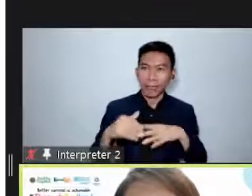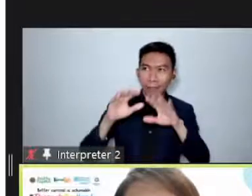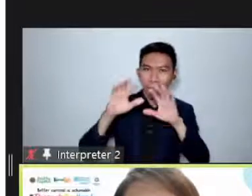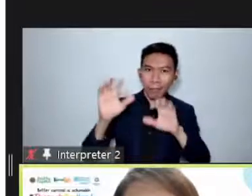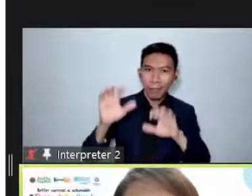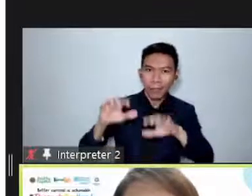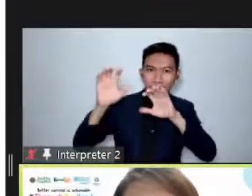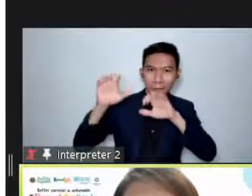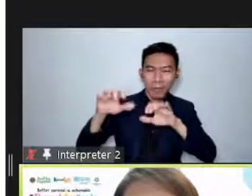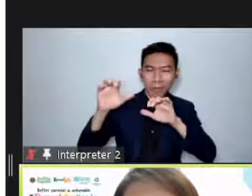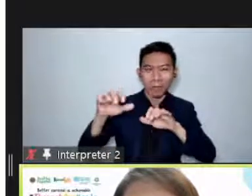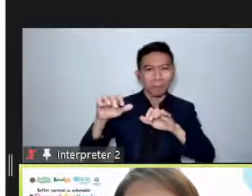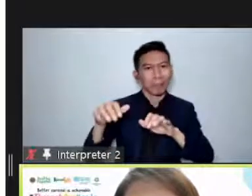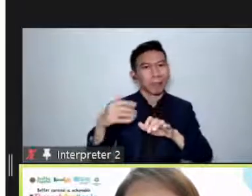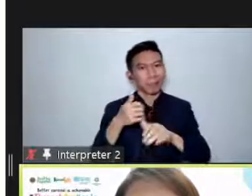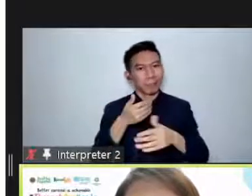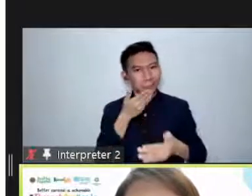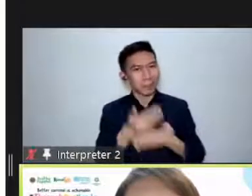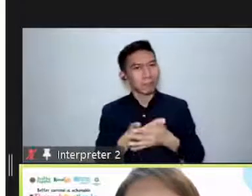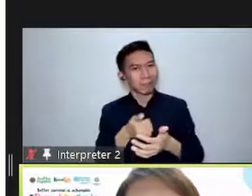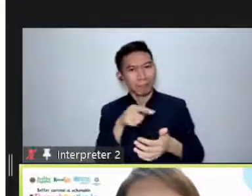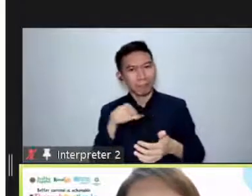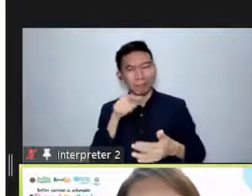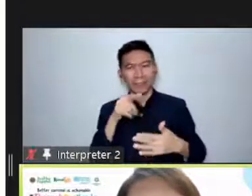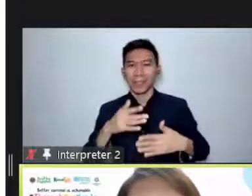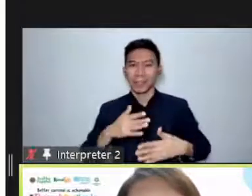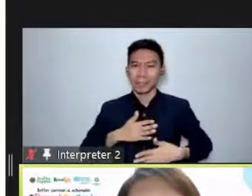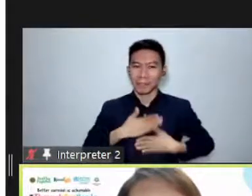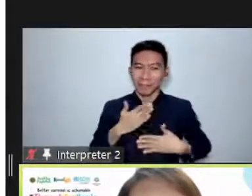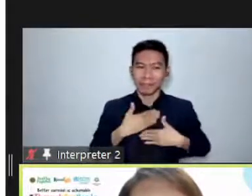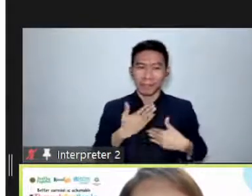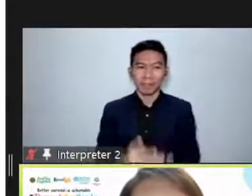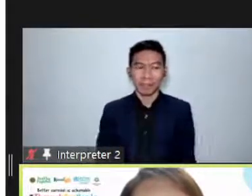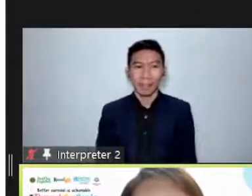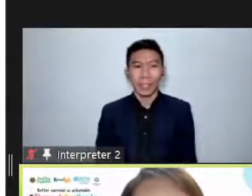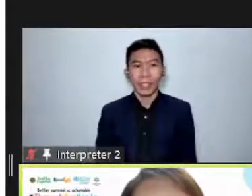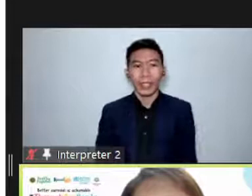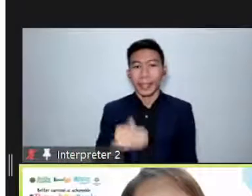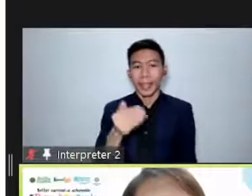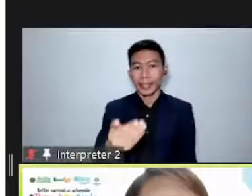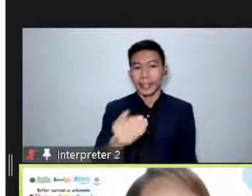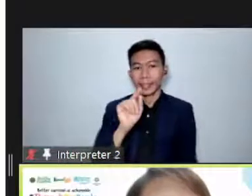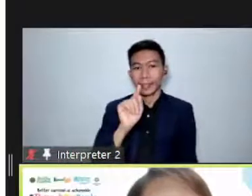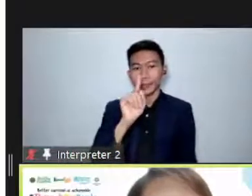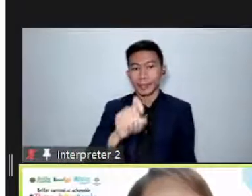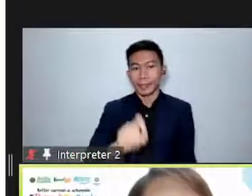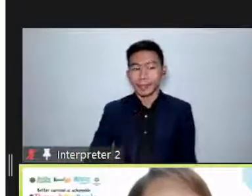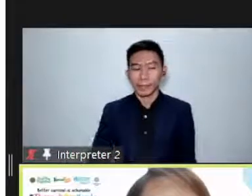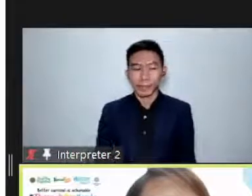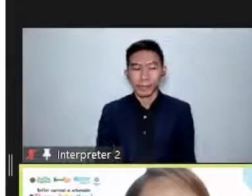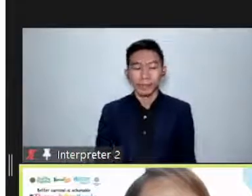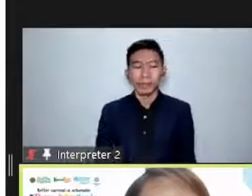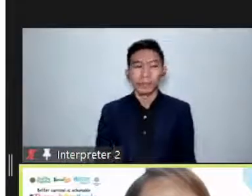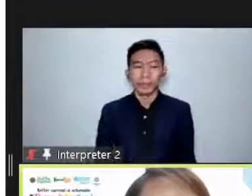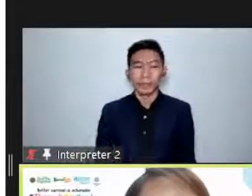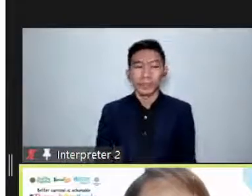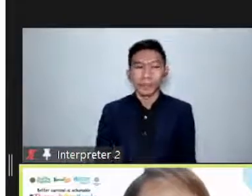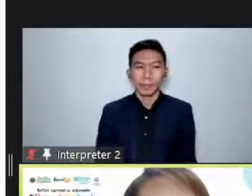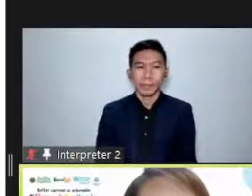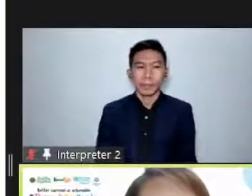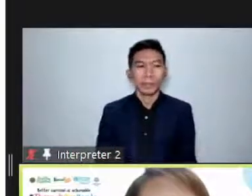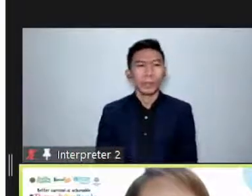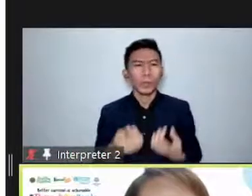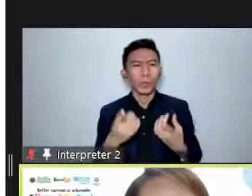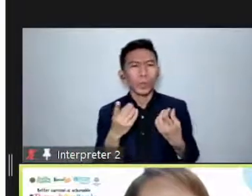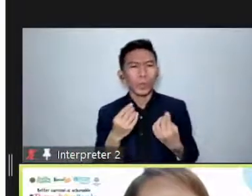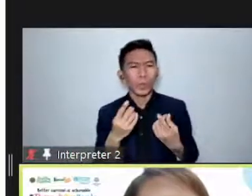question that we would like to answer. So for the next one, what do you do